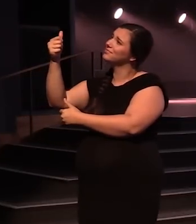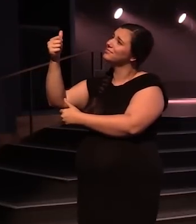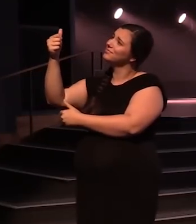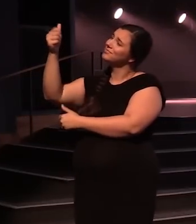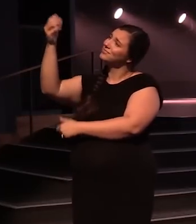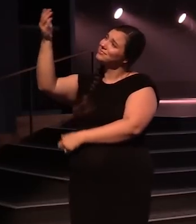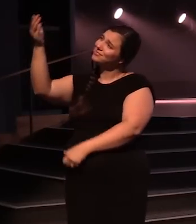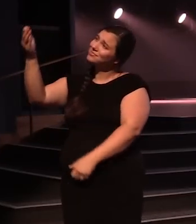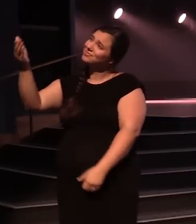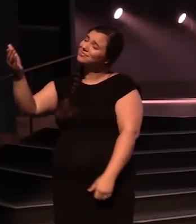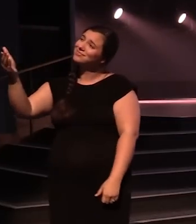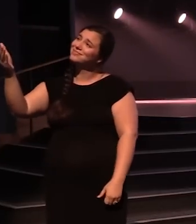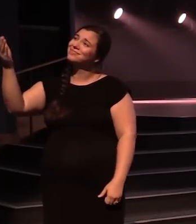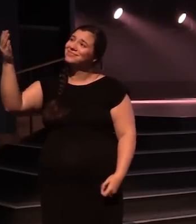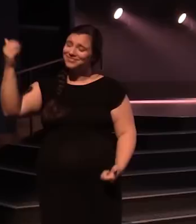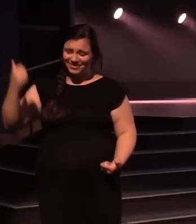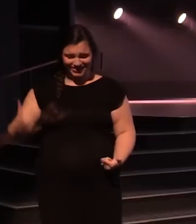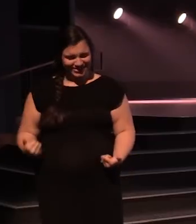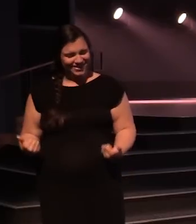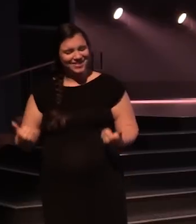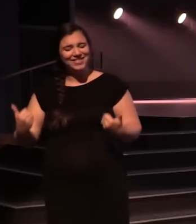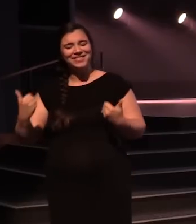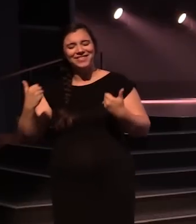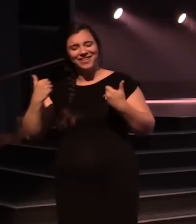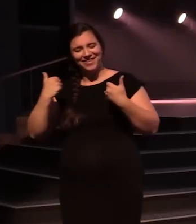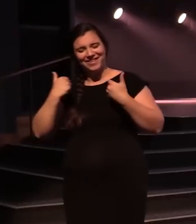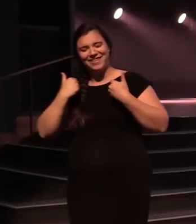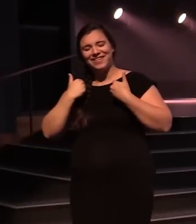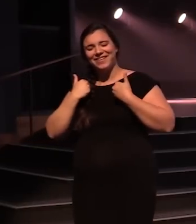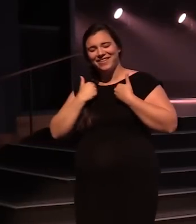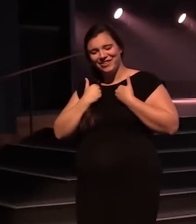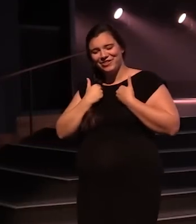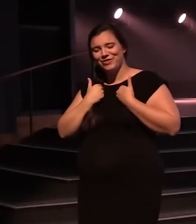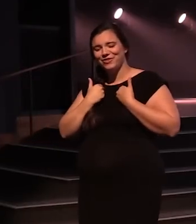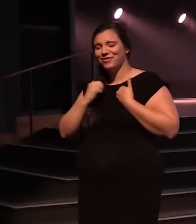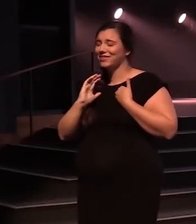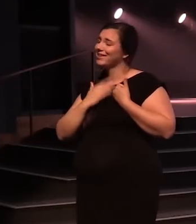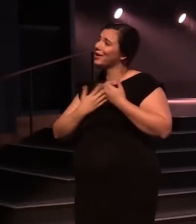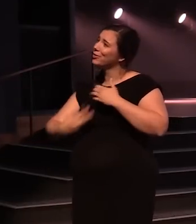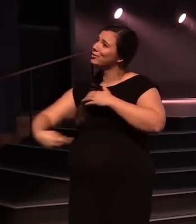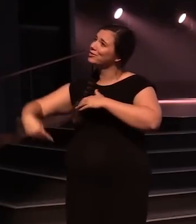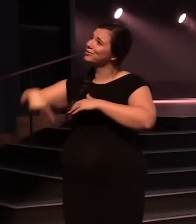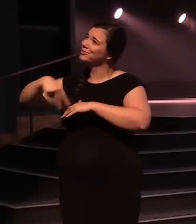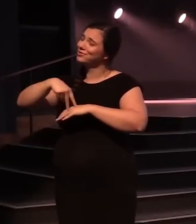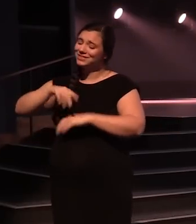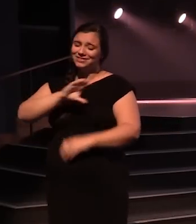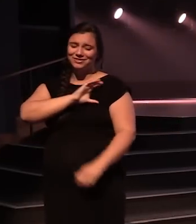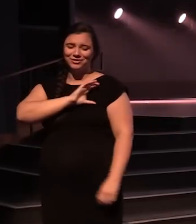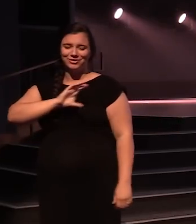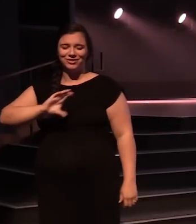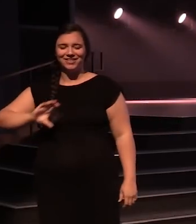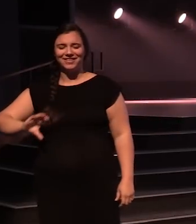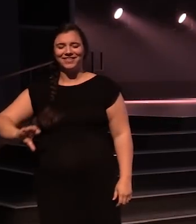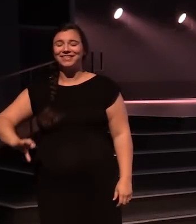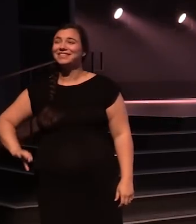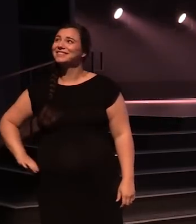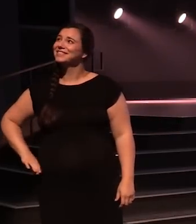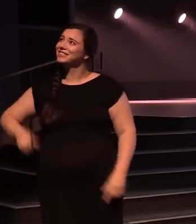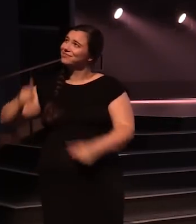Lord. He's alive, our risen Christ, and